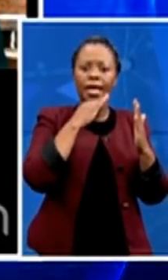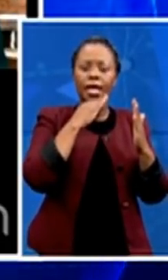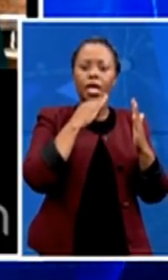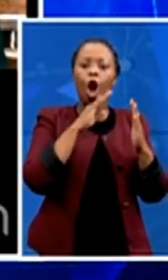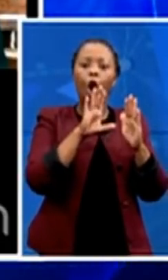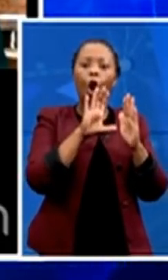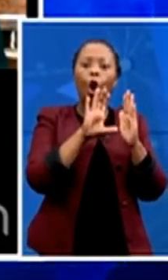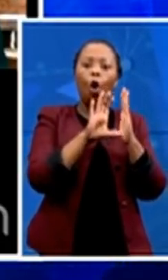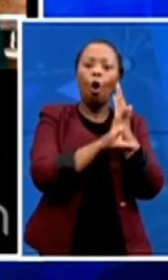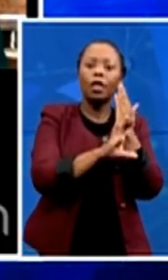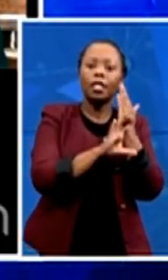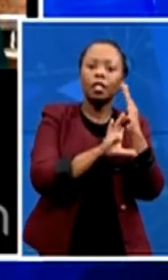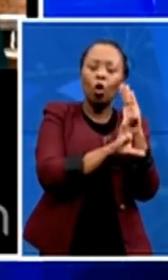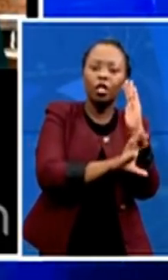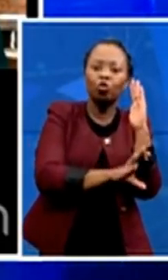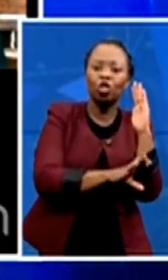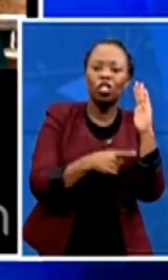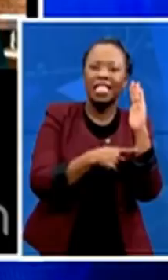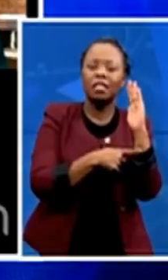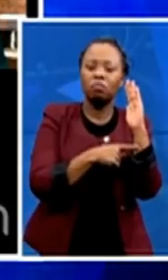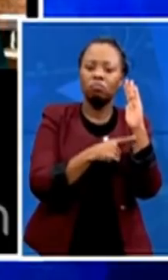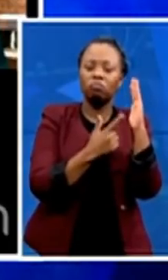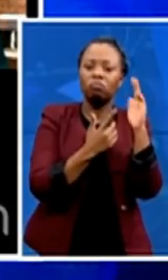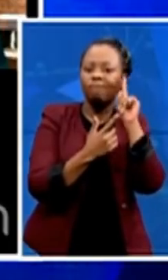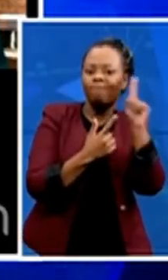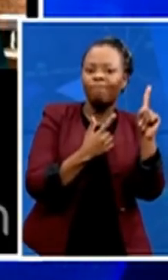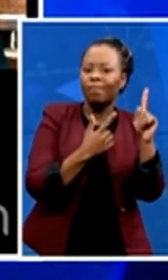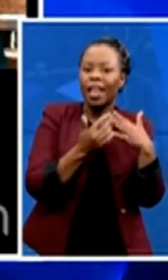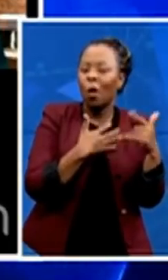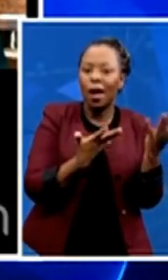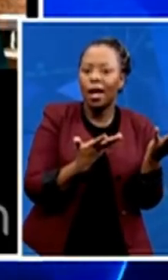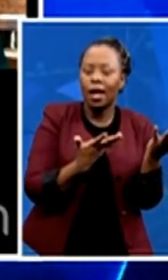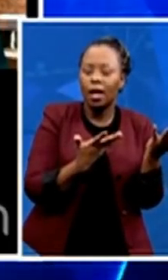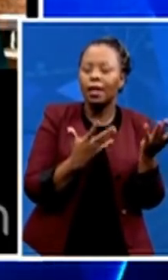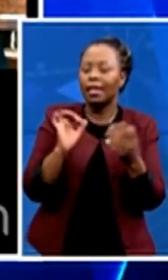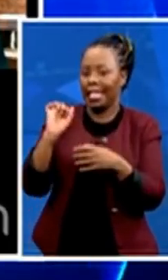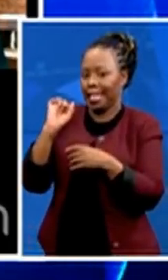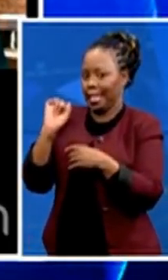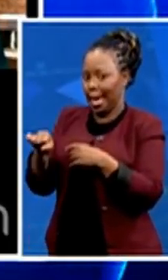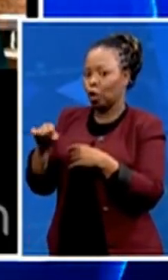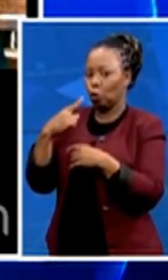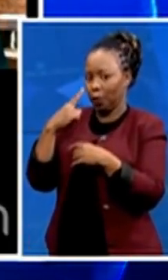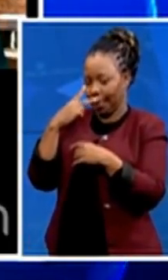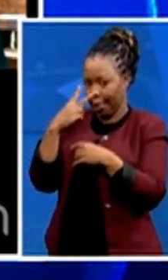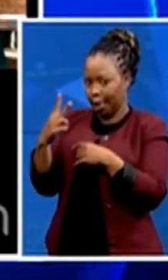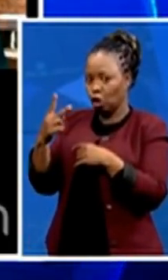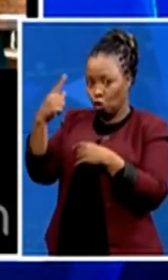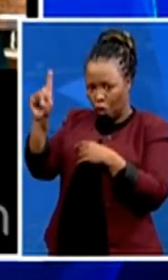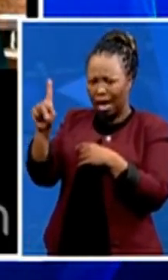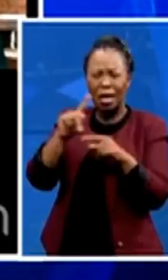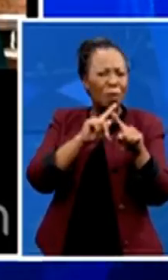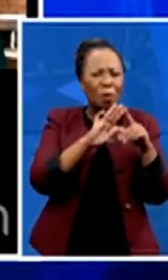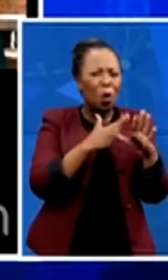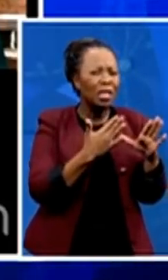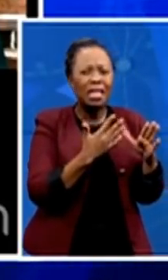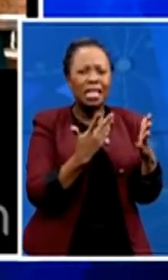anyway. Yes, you see, of course, you are right, Justice. Because there's no 2 appellate courts, highest appellate courts in